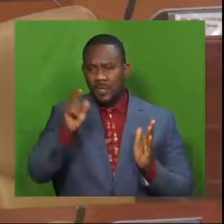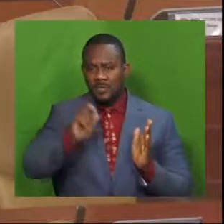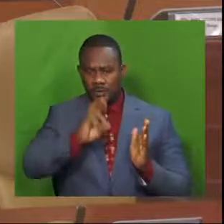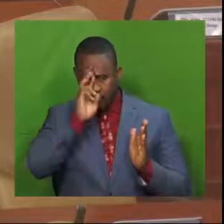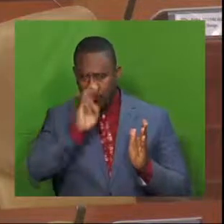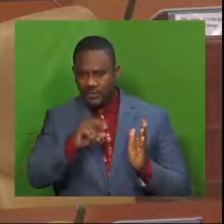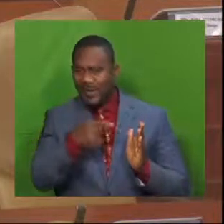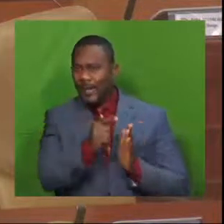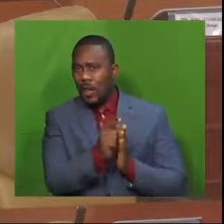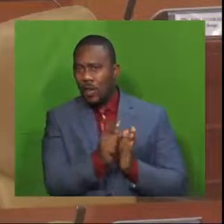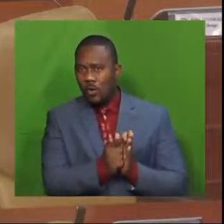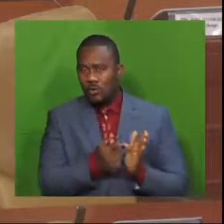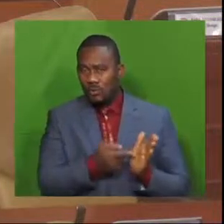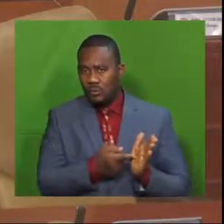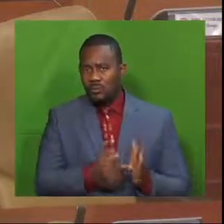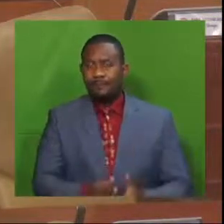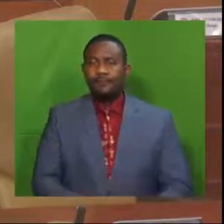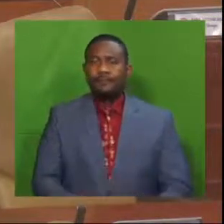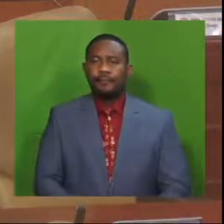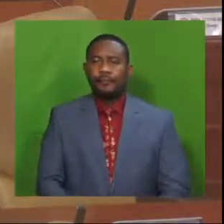Speaker.